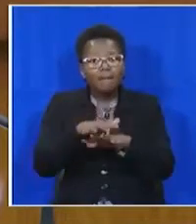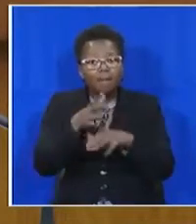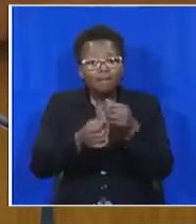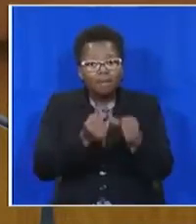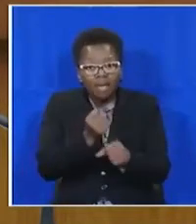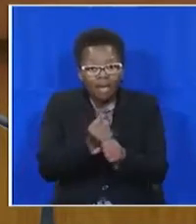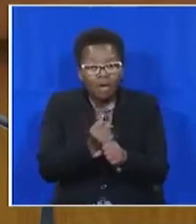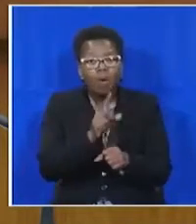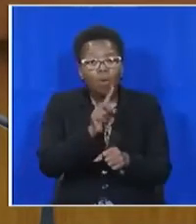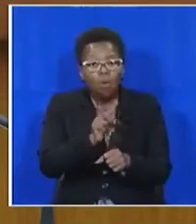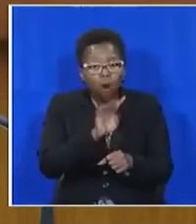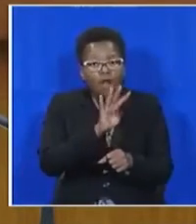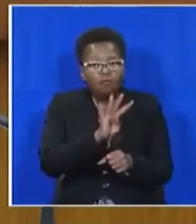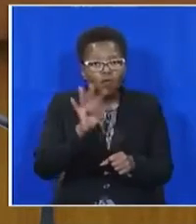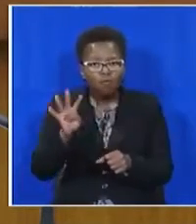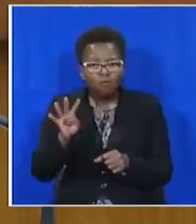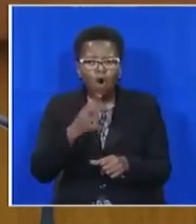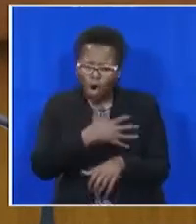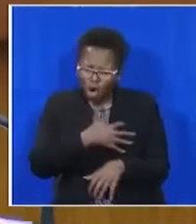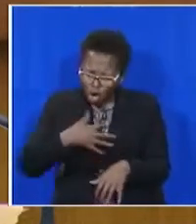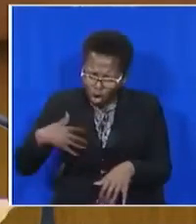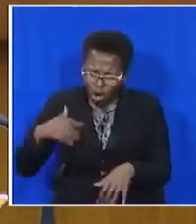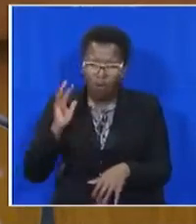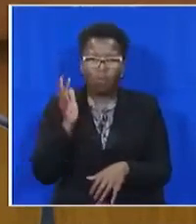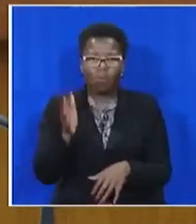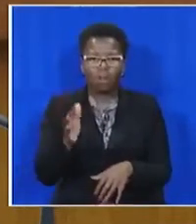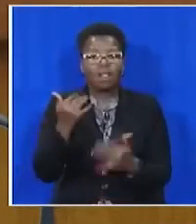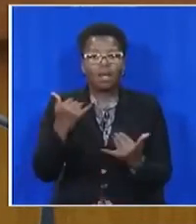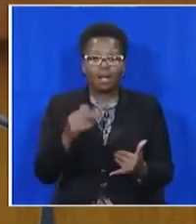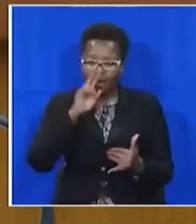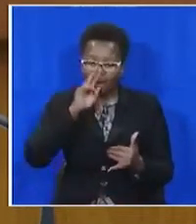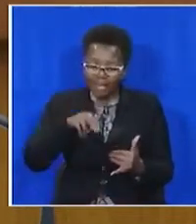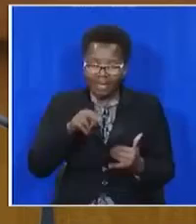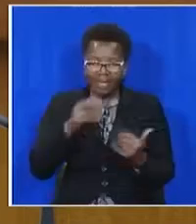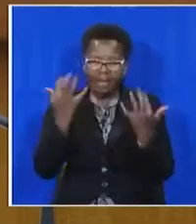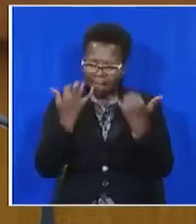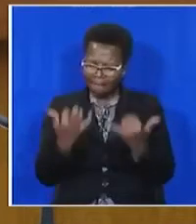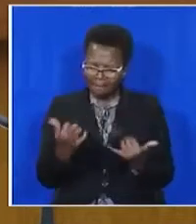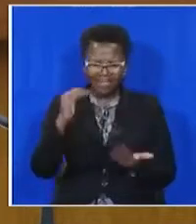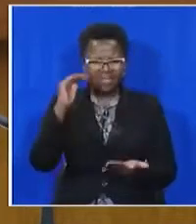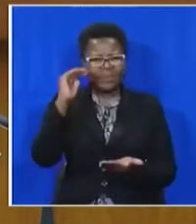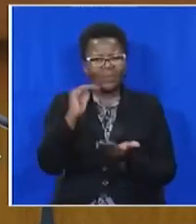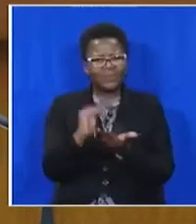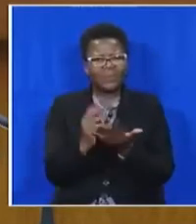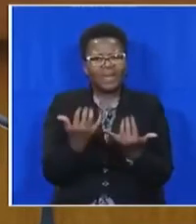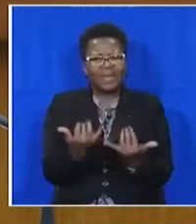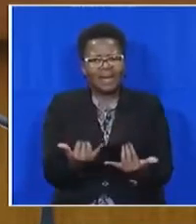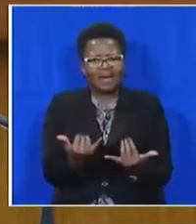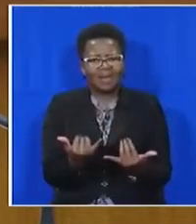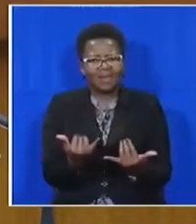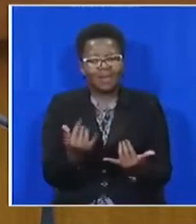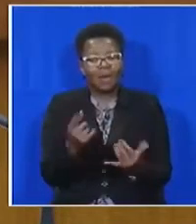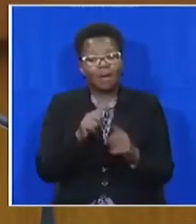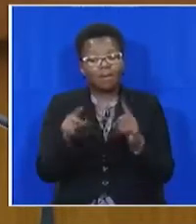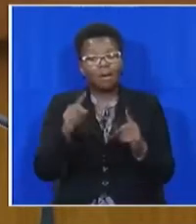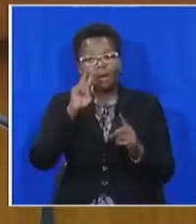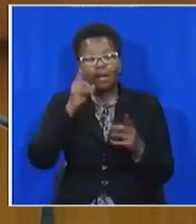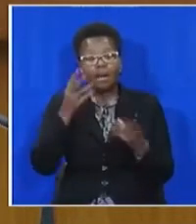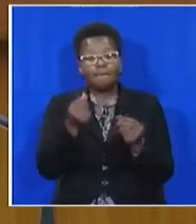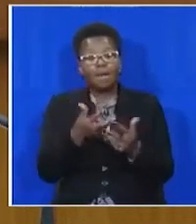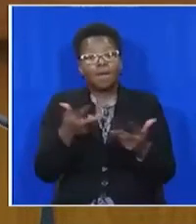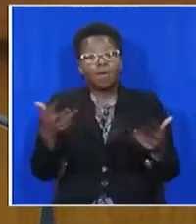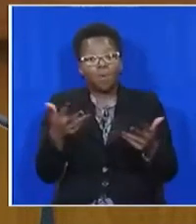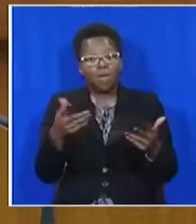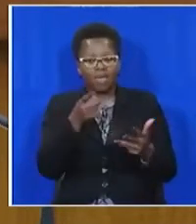party. And therefore, the budget is definitely a constraint. In actual fact, if you ask my opinion, more money lies in